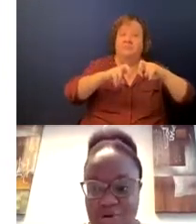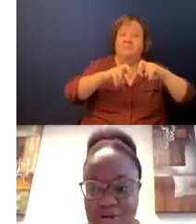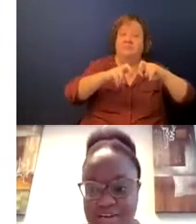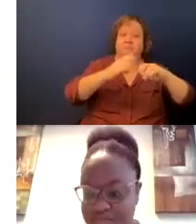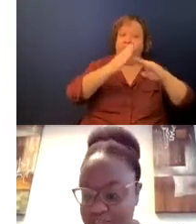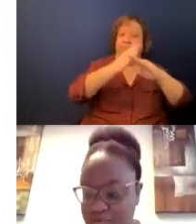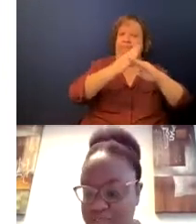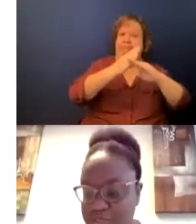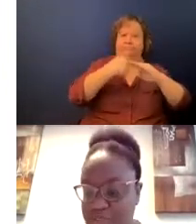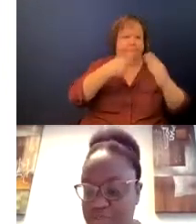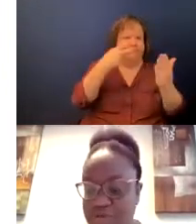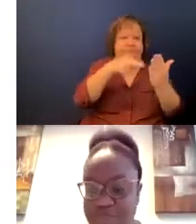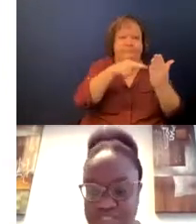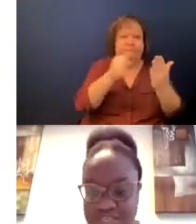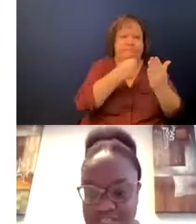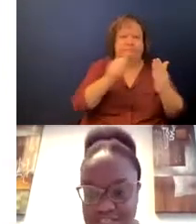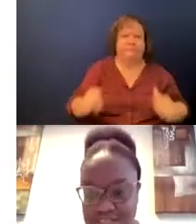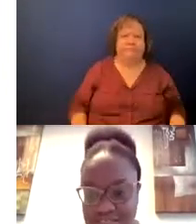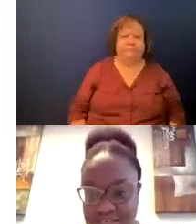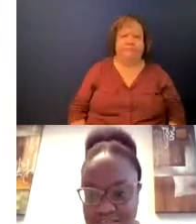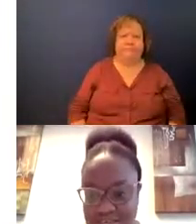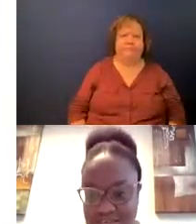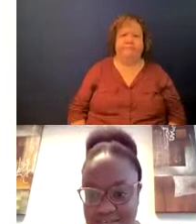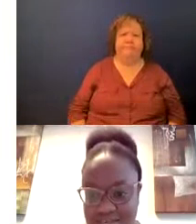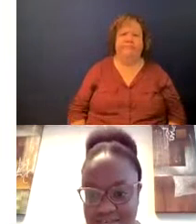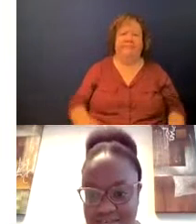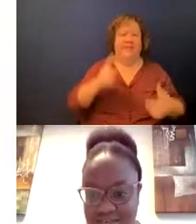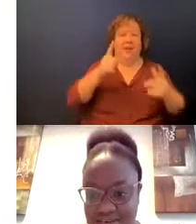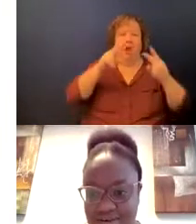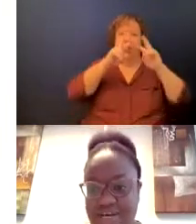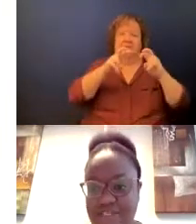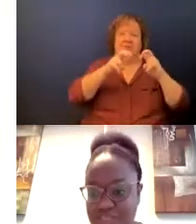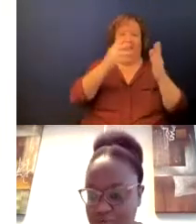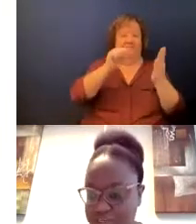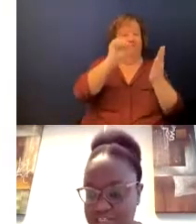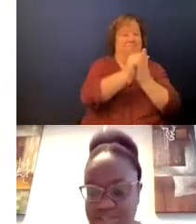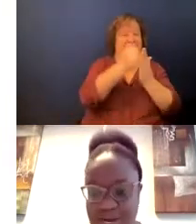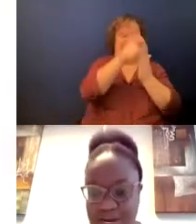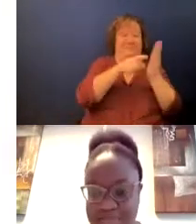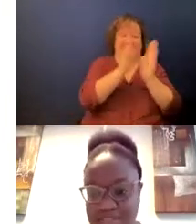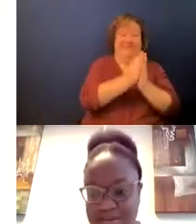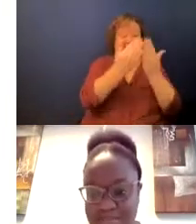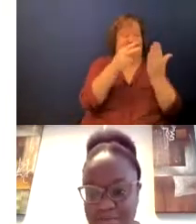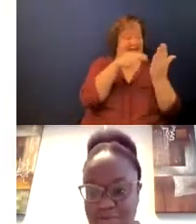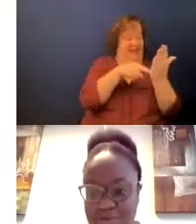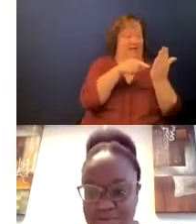no longer relevant, could be too sophisticated. All right, so there's audience, perhaps,